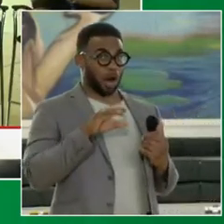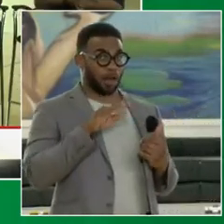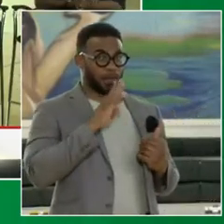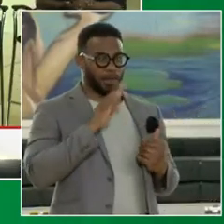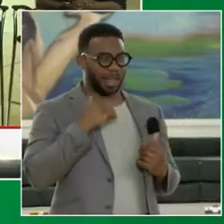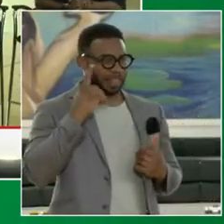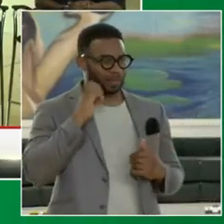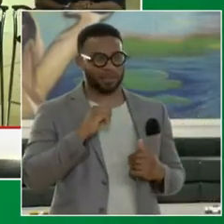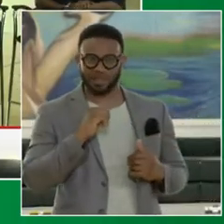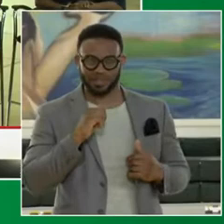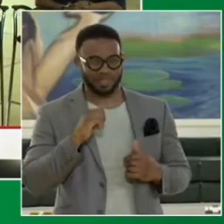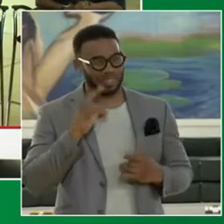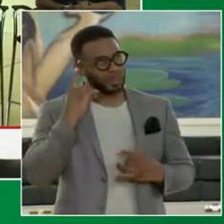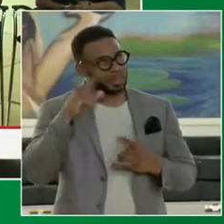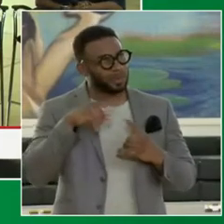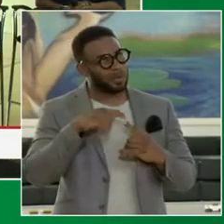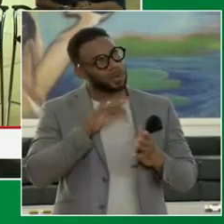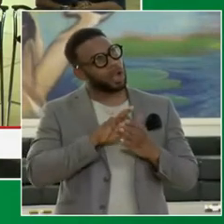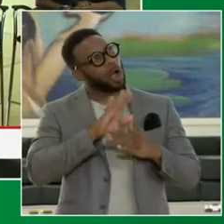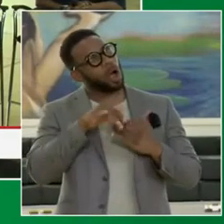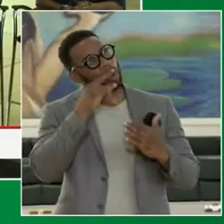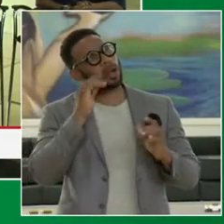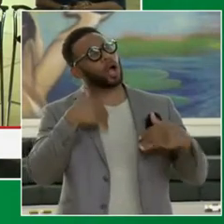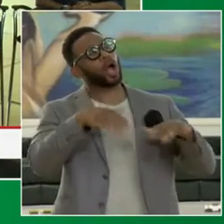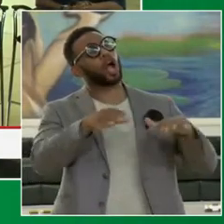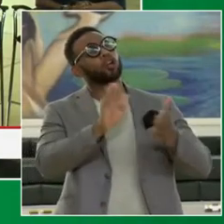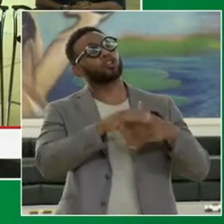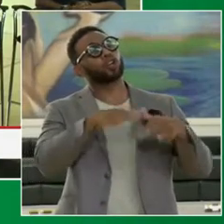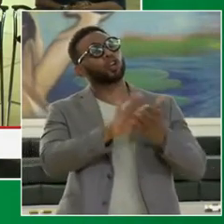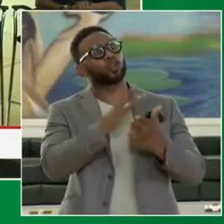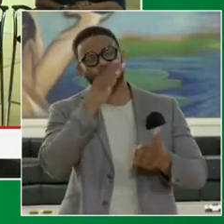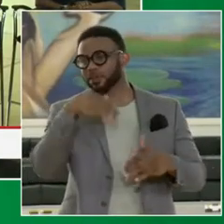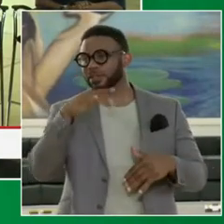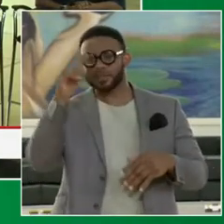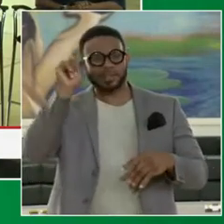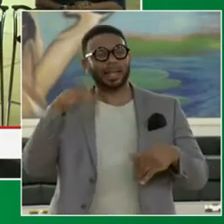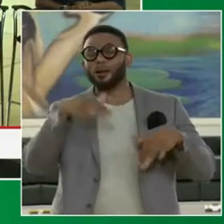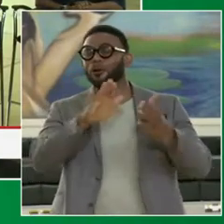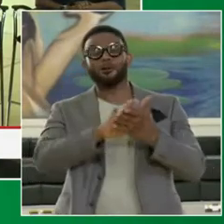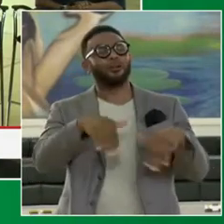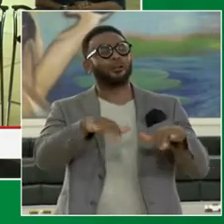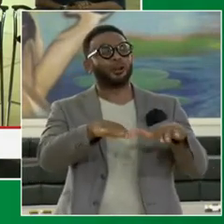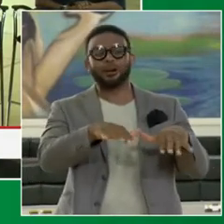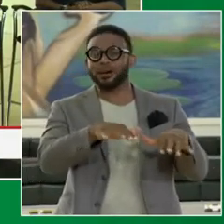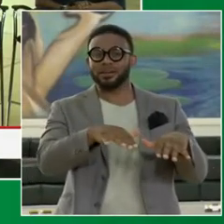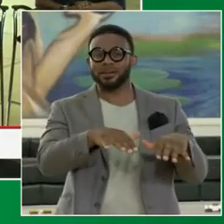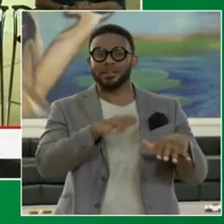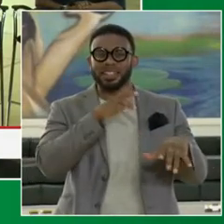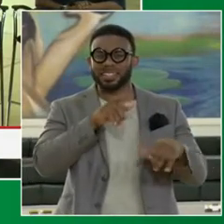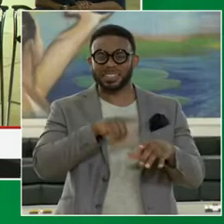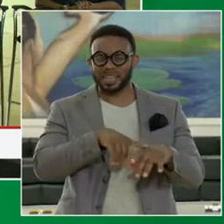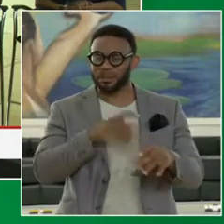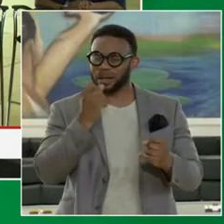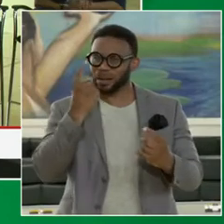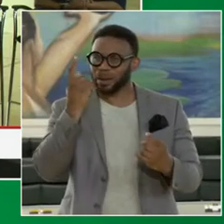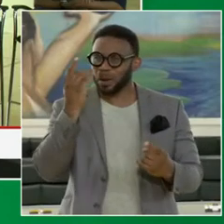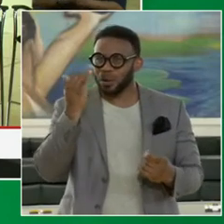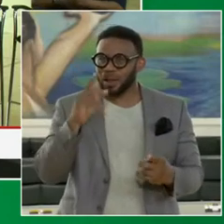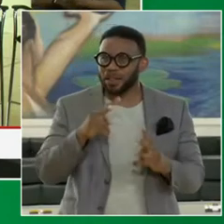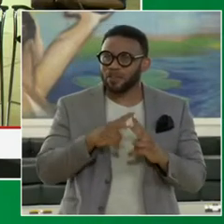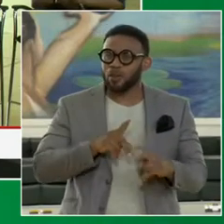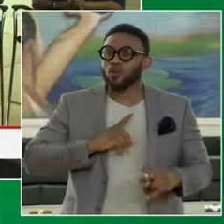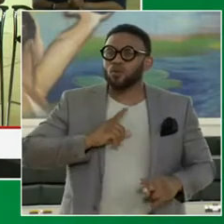it means when we say, we just tell all kids, go to school, go to school. We tell teenagers to go to school and not really taking the time to understand that they're